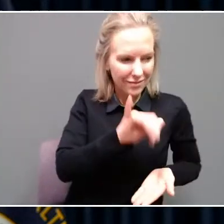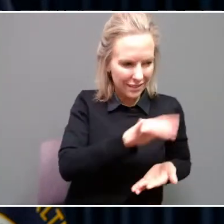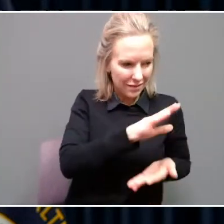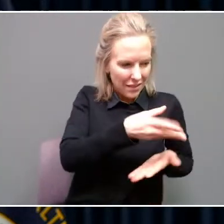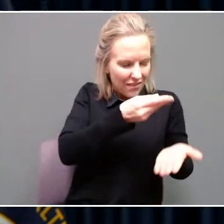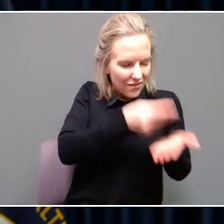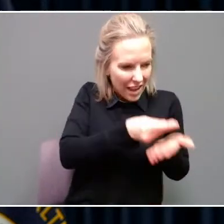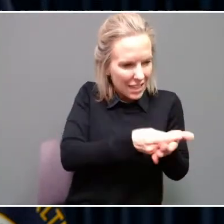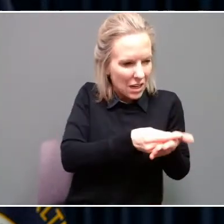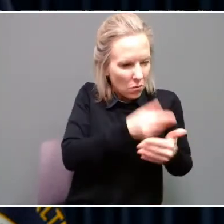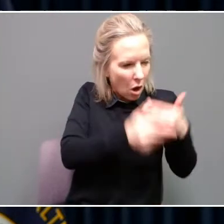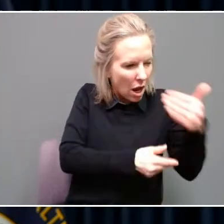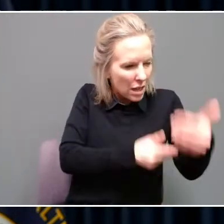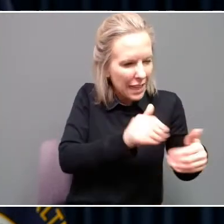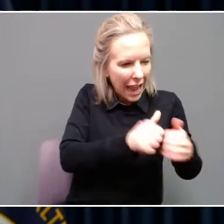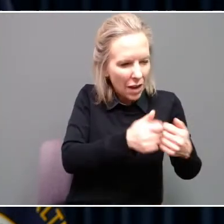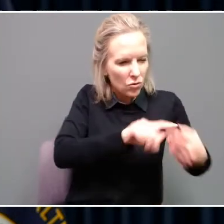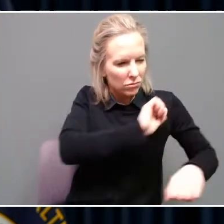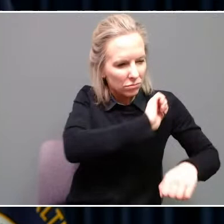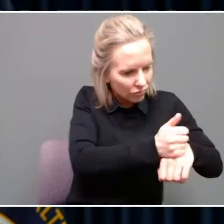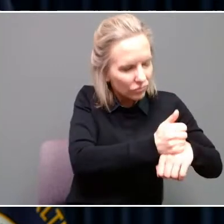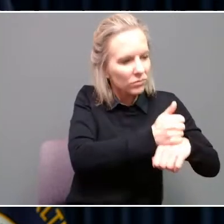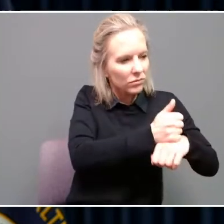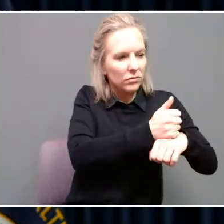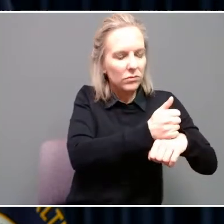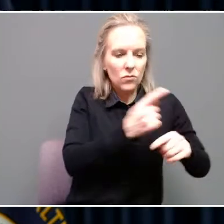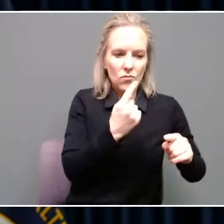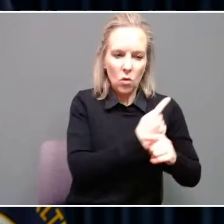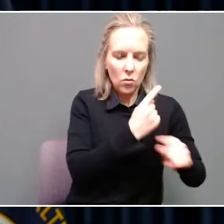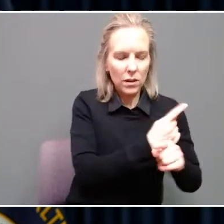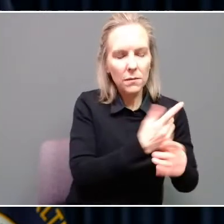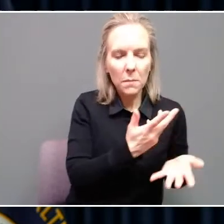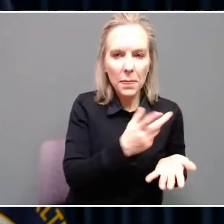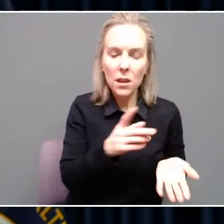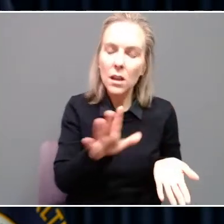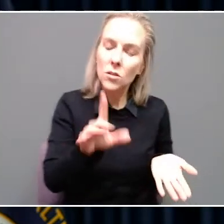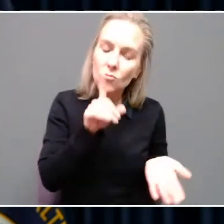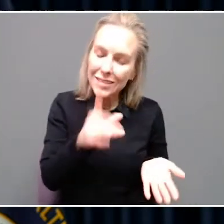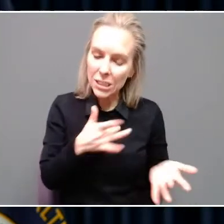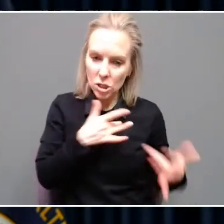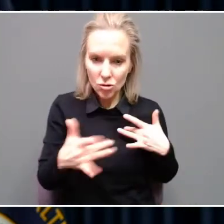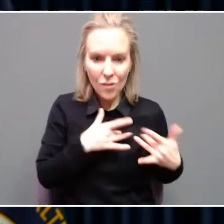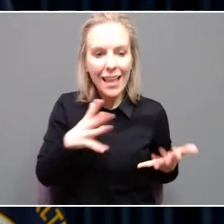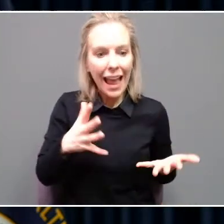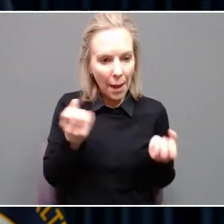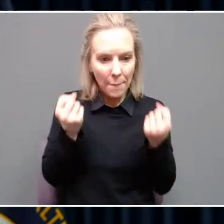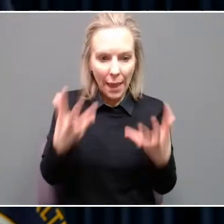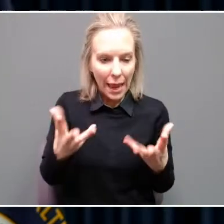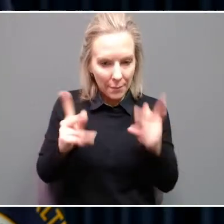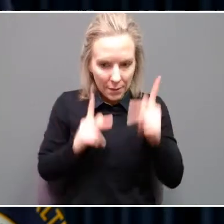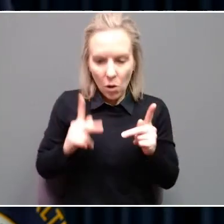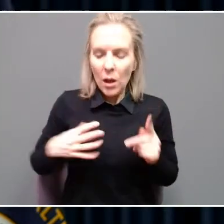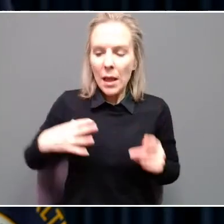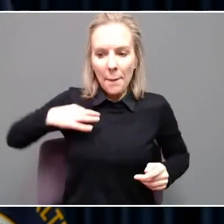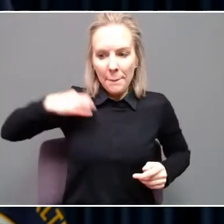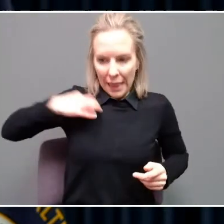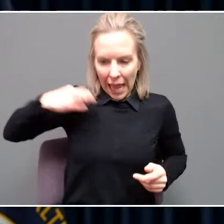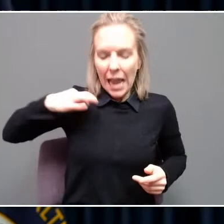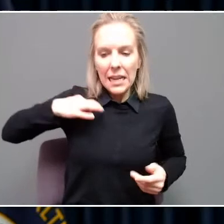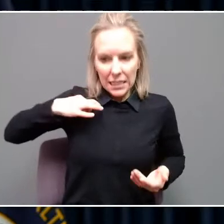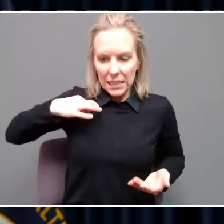those in place. And it is a great concern that they have taken all of these applications without giving organizations,